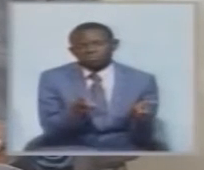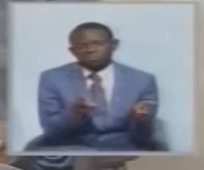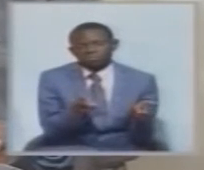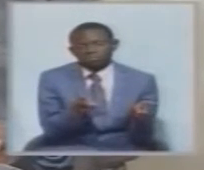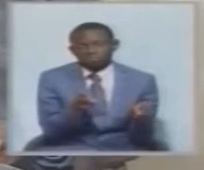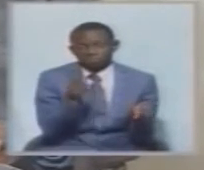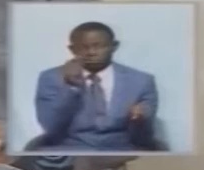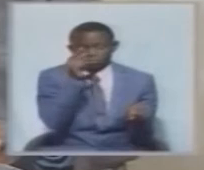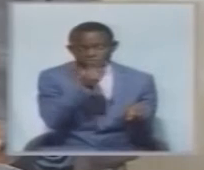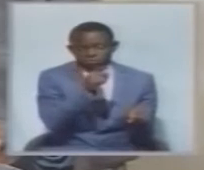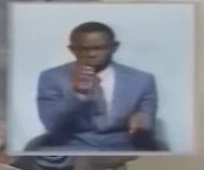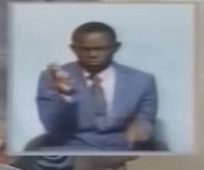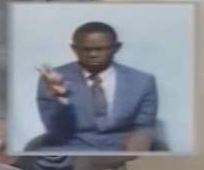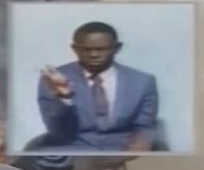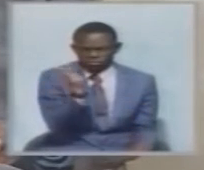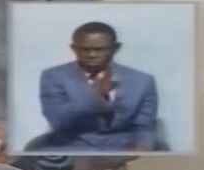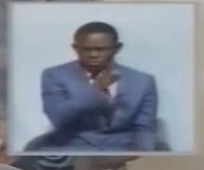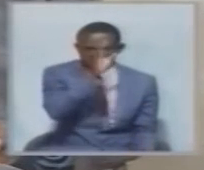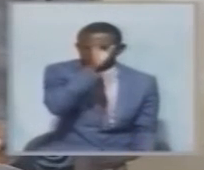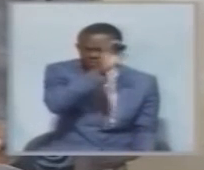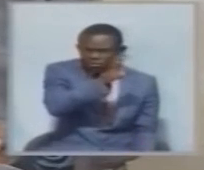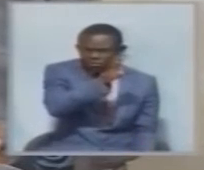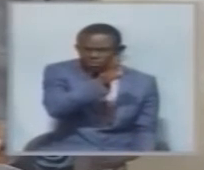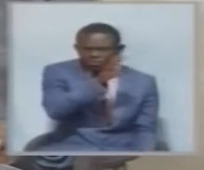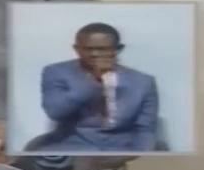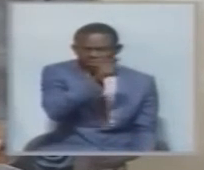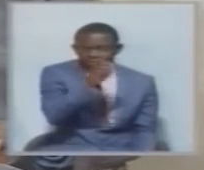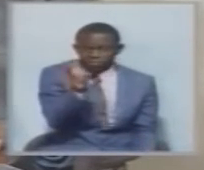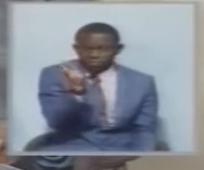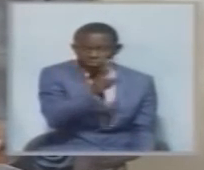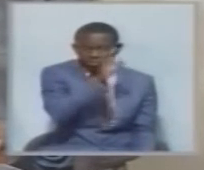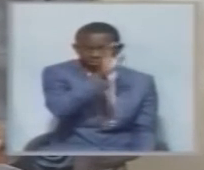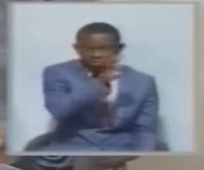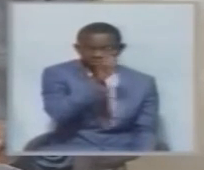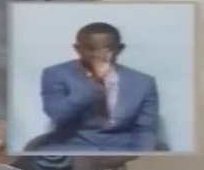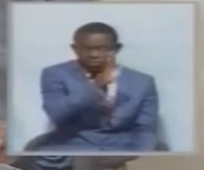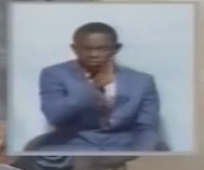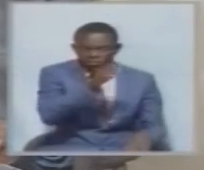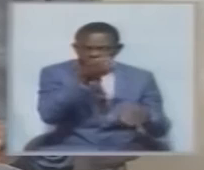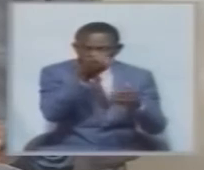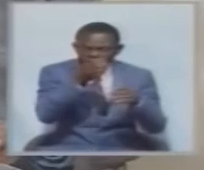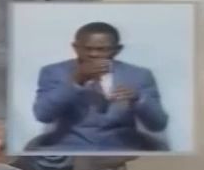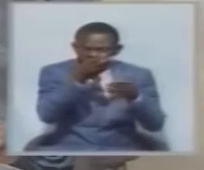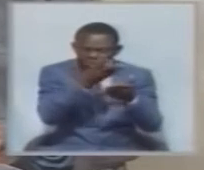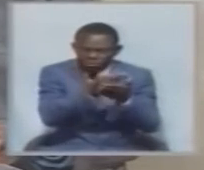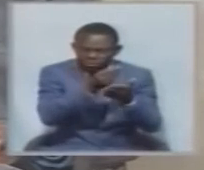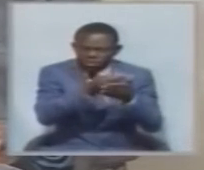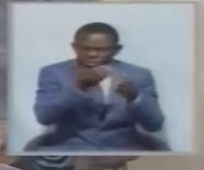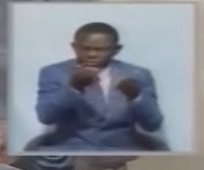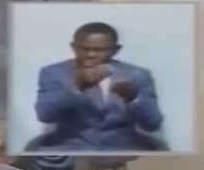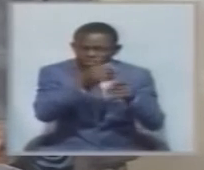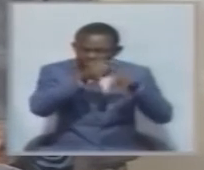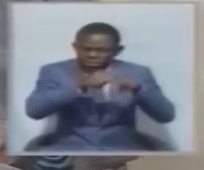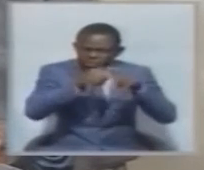one major potential source of income generation. Why? There's